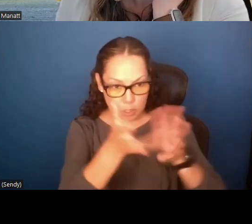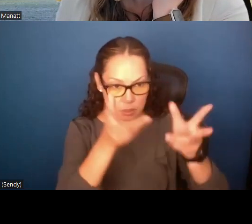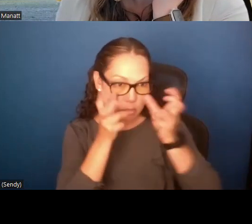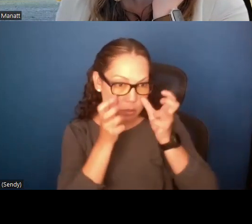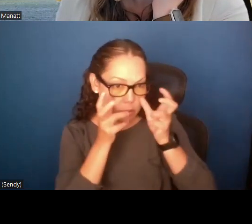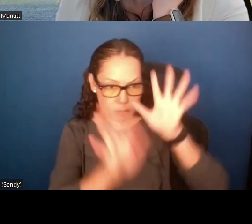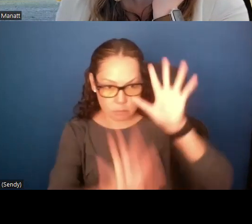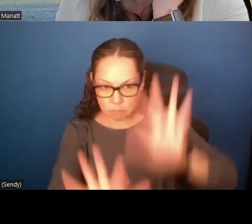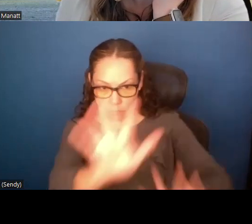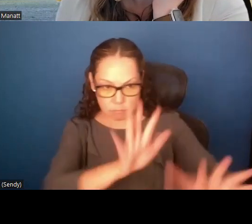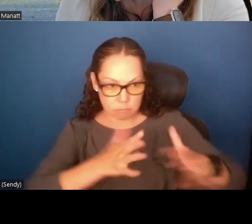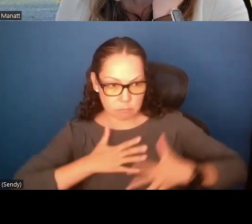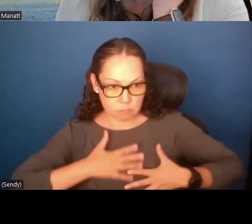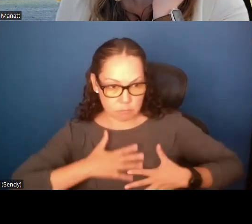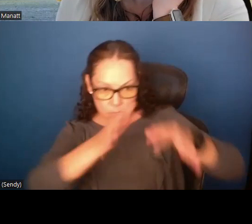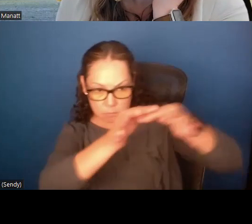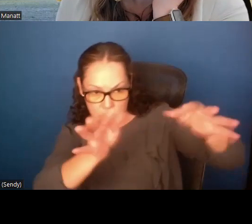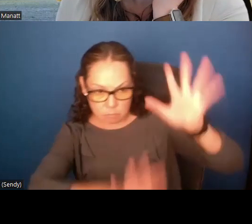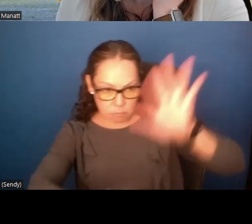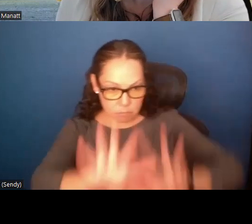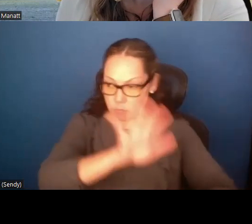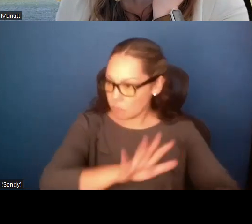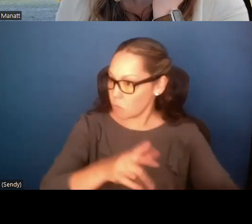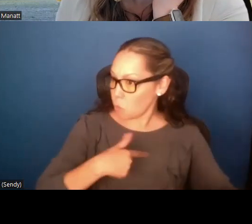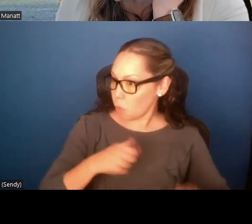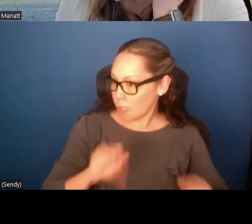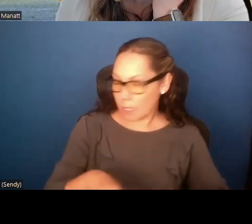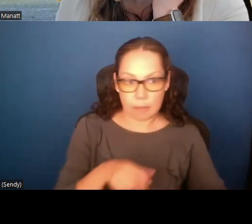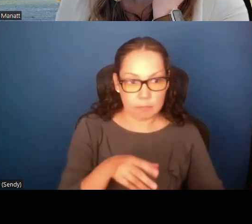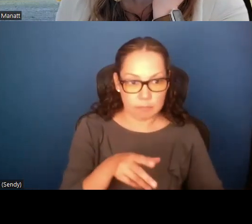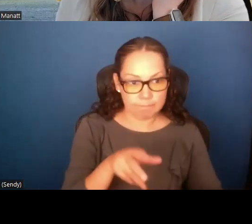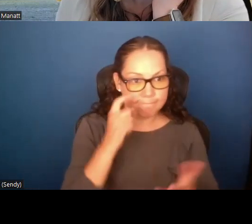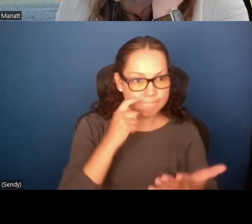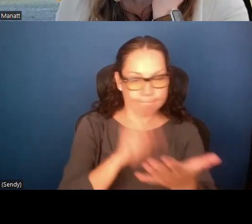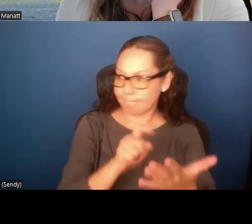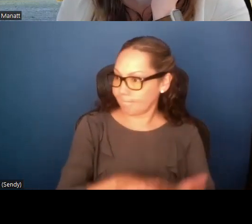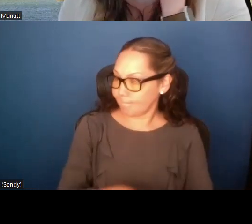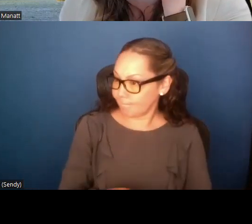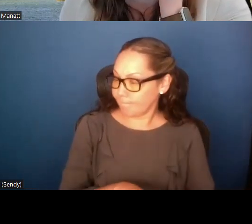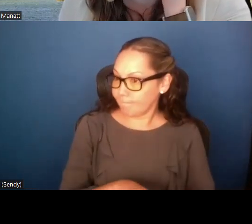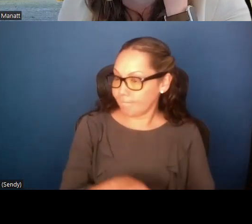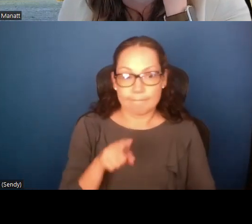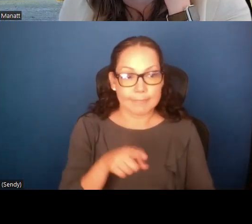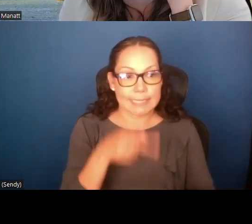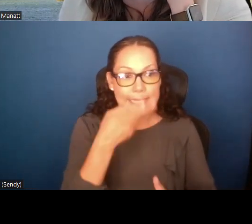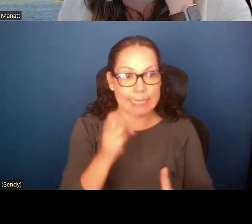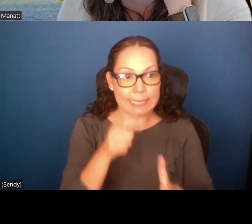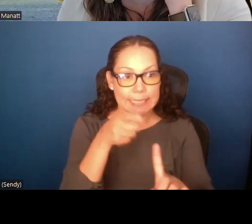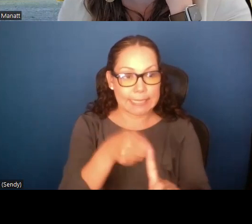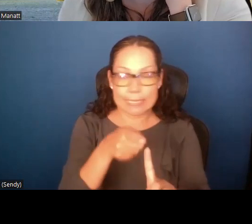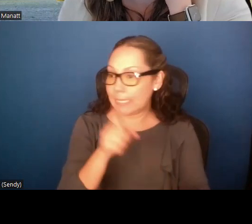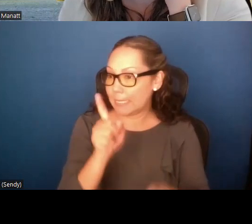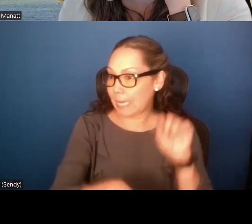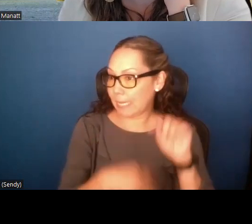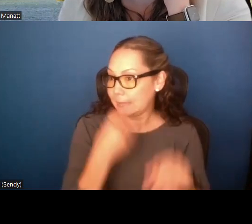better. And so there's that, to me, feels like this loophole where because he doesn't eat,